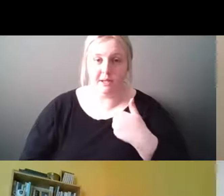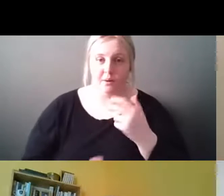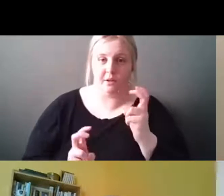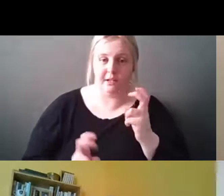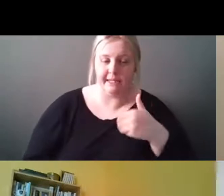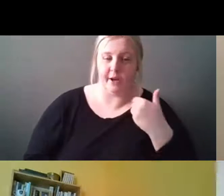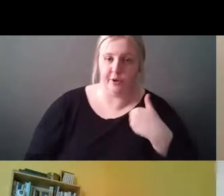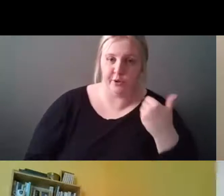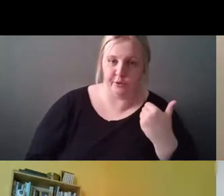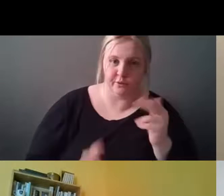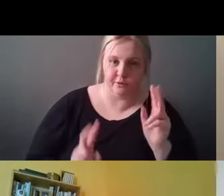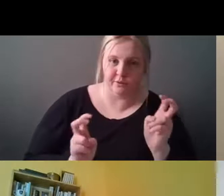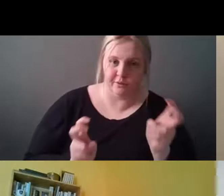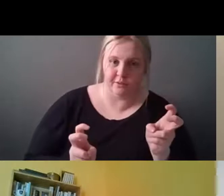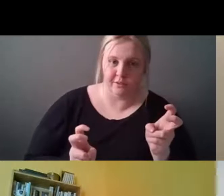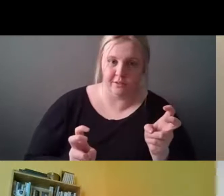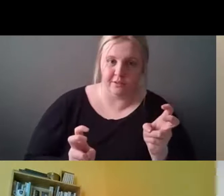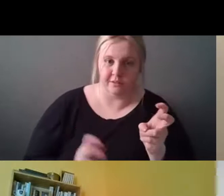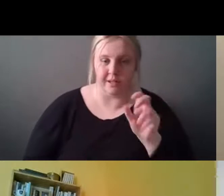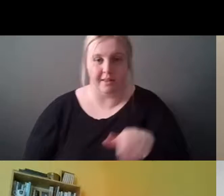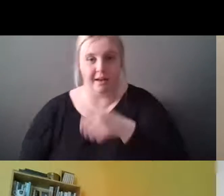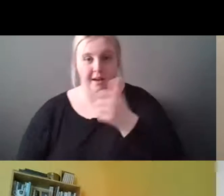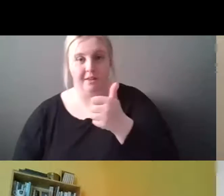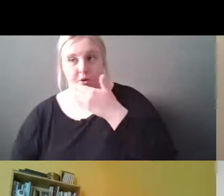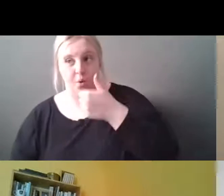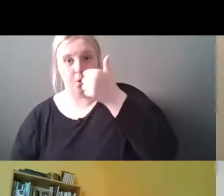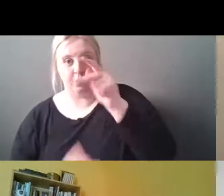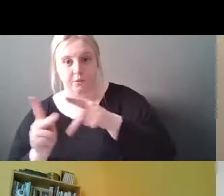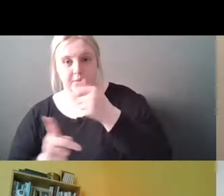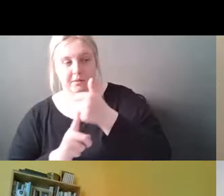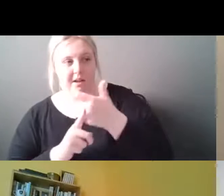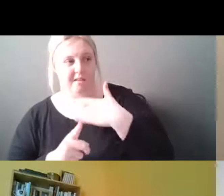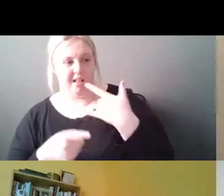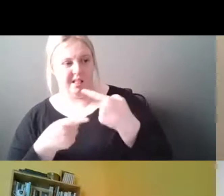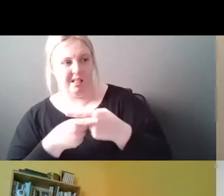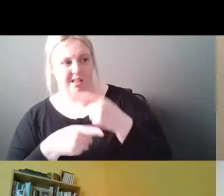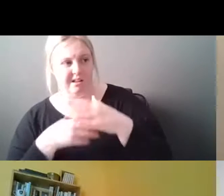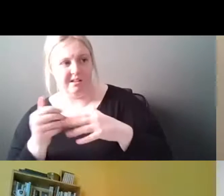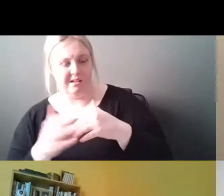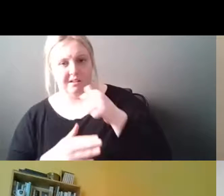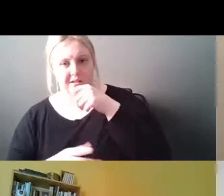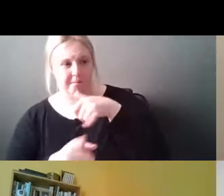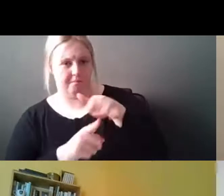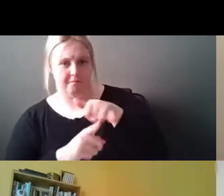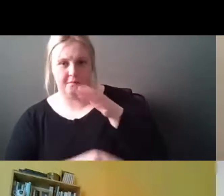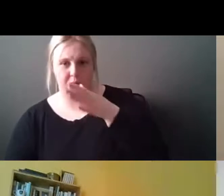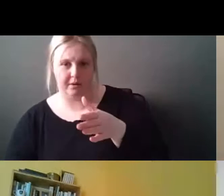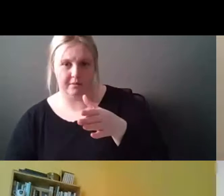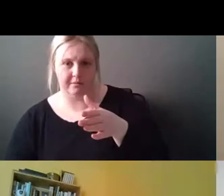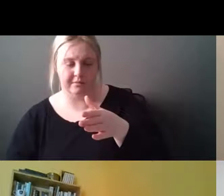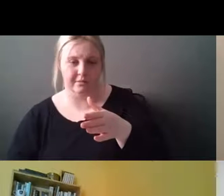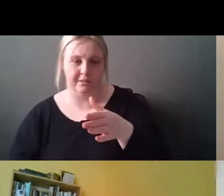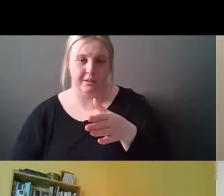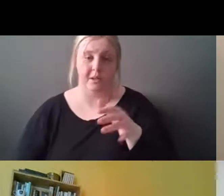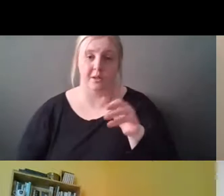adults. So others felt uncomfortable with them. Then you also had